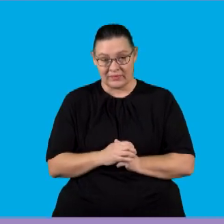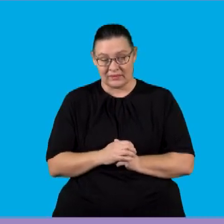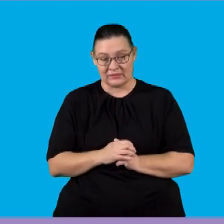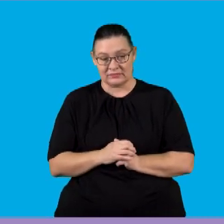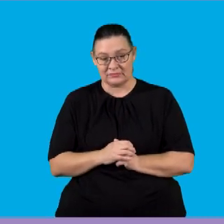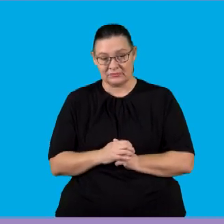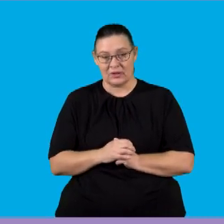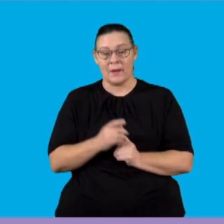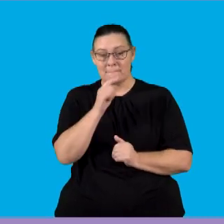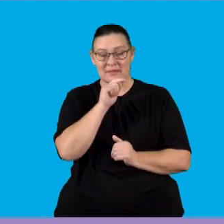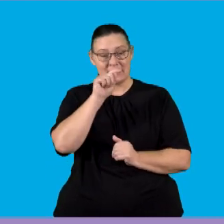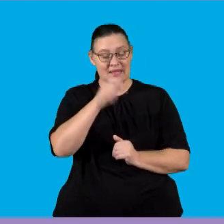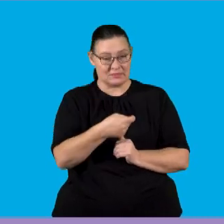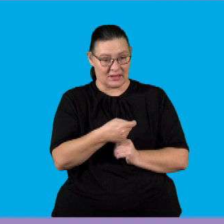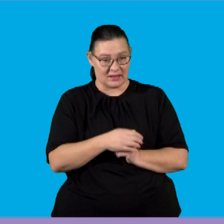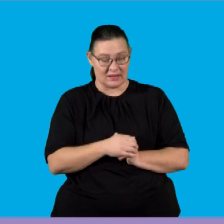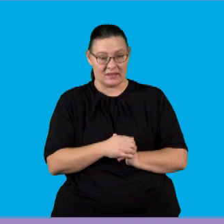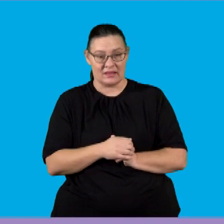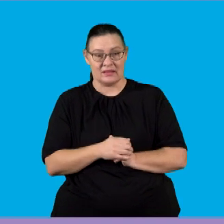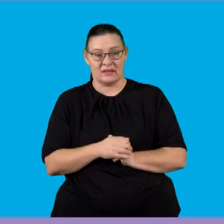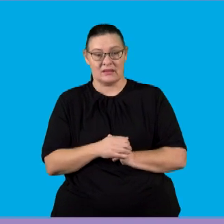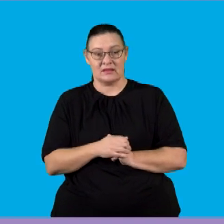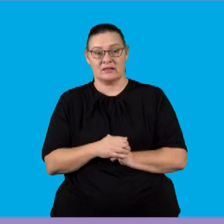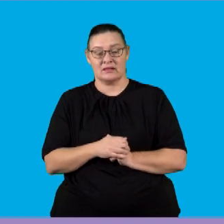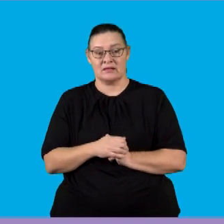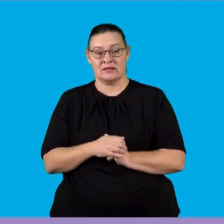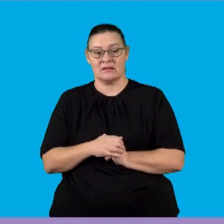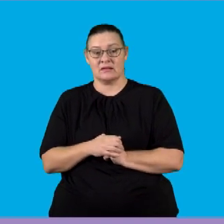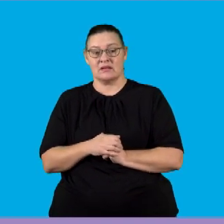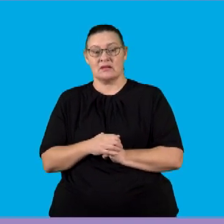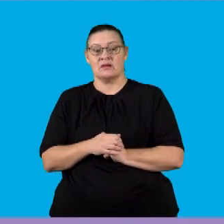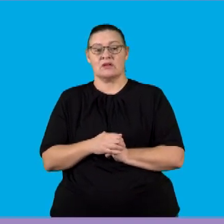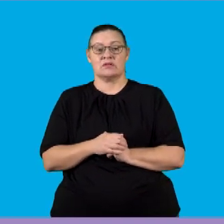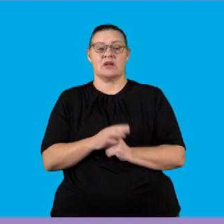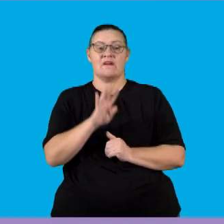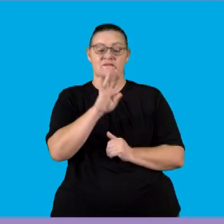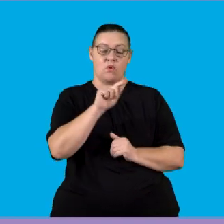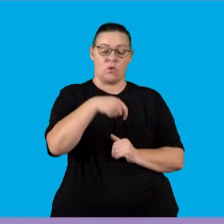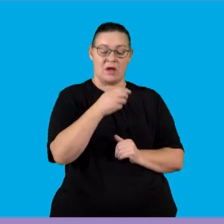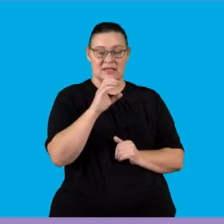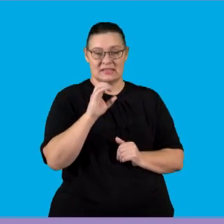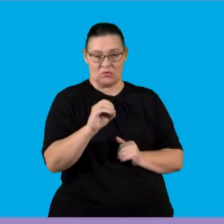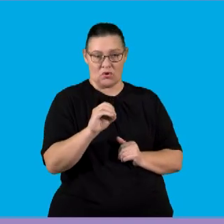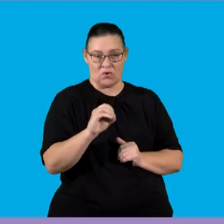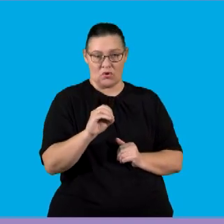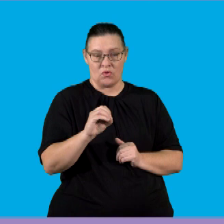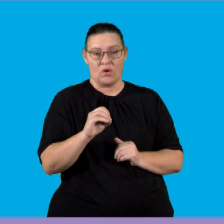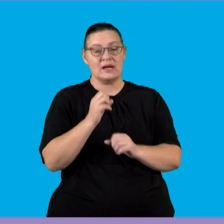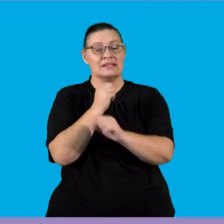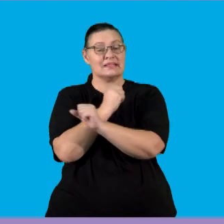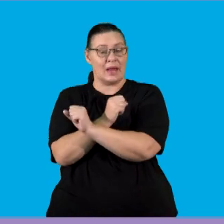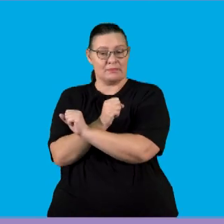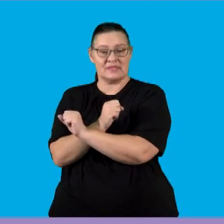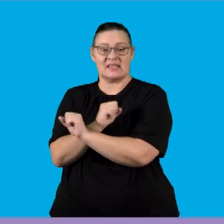remember, it needs to be a decimal that is between 1 and 10. We can even say 4,0, but that is going